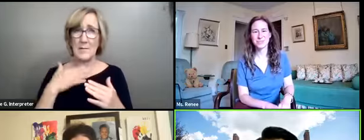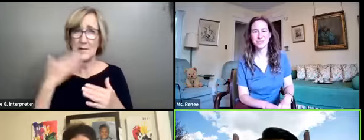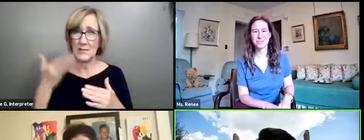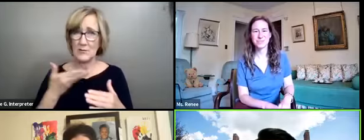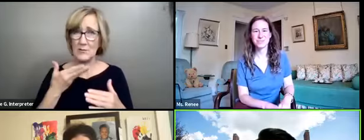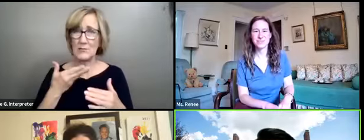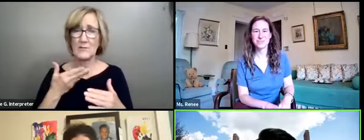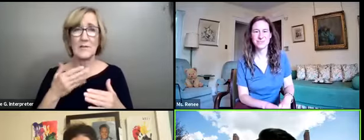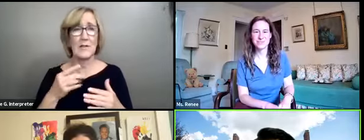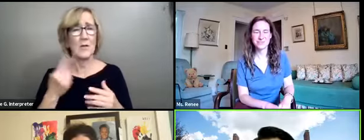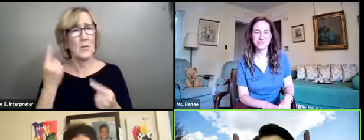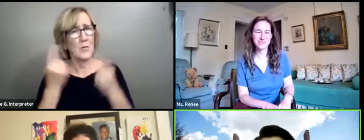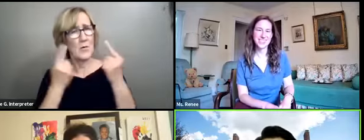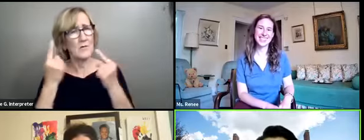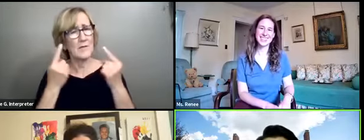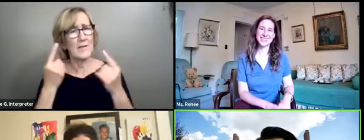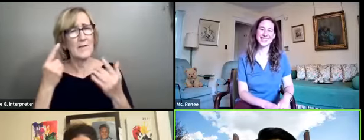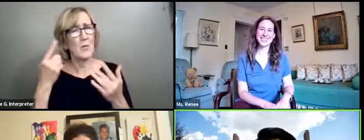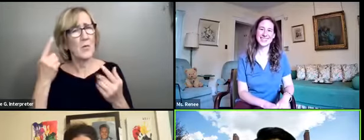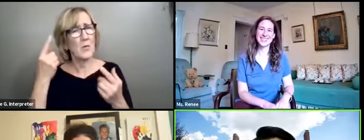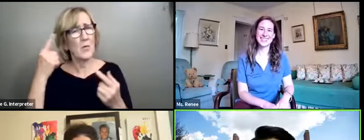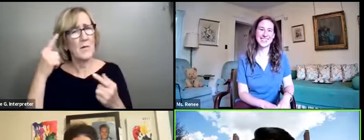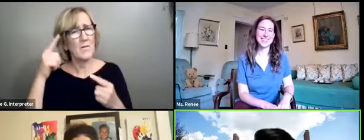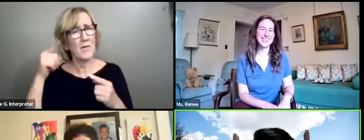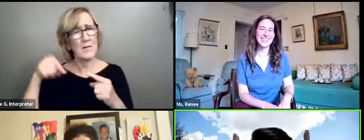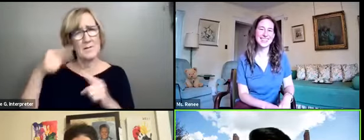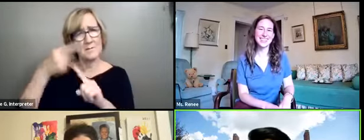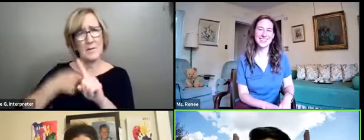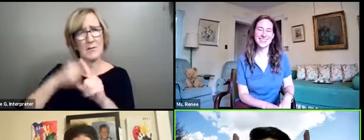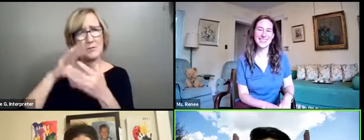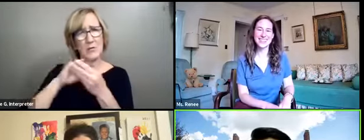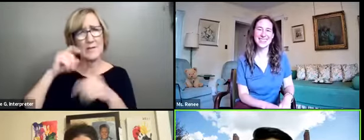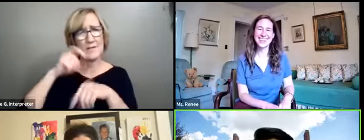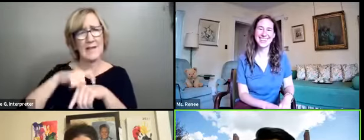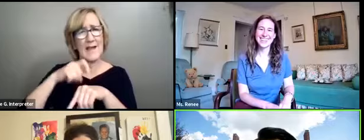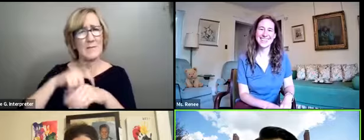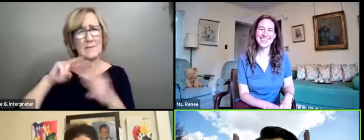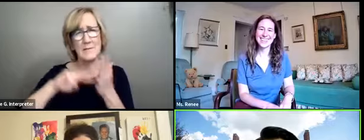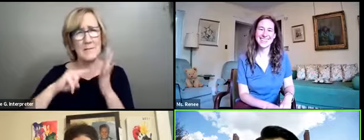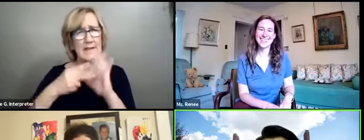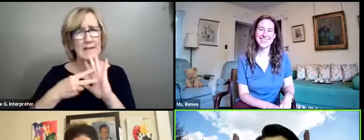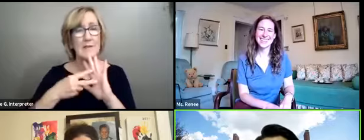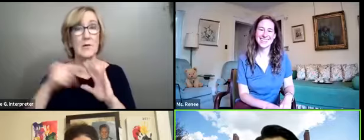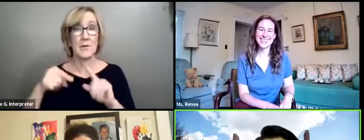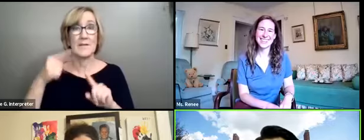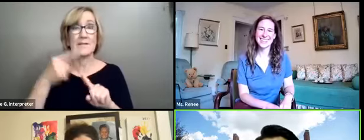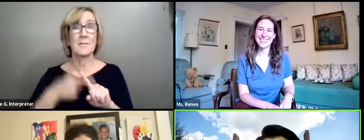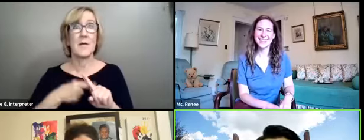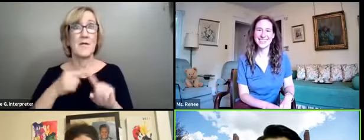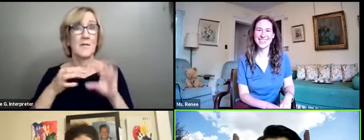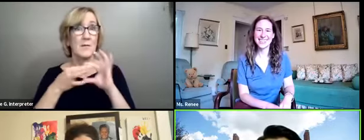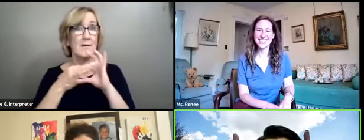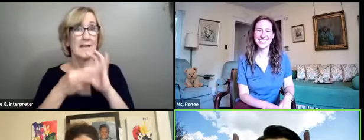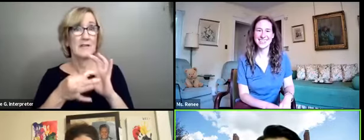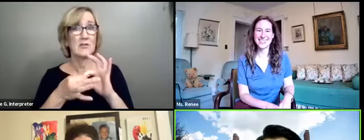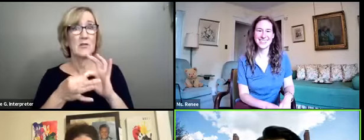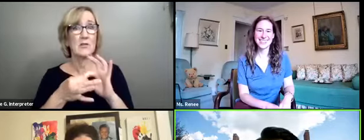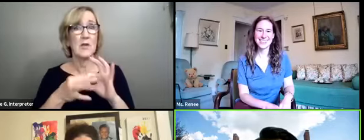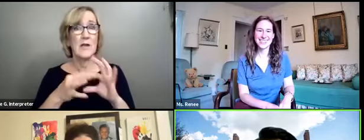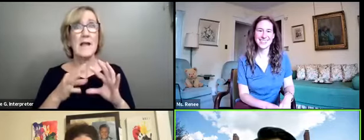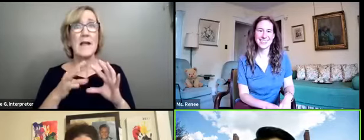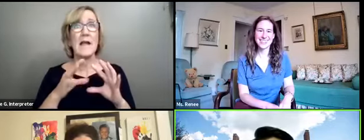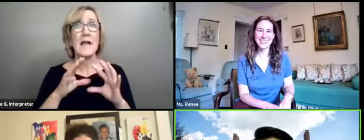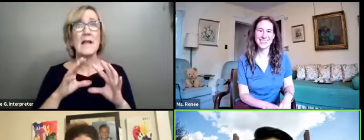well, what is this month's story time all about? And I can tell you that. So this month's all about civic participation or